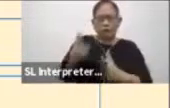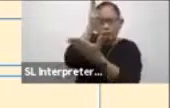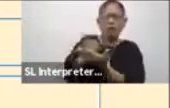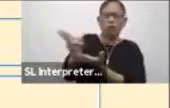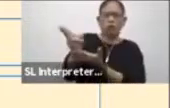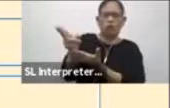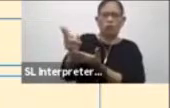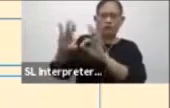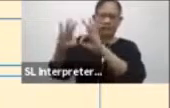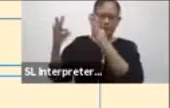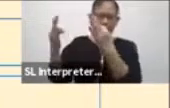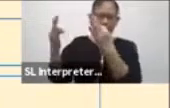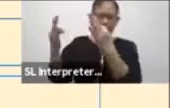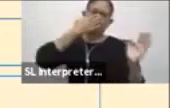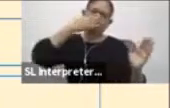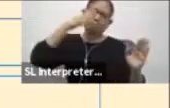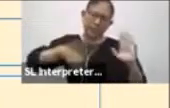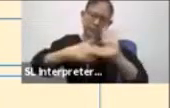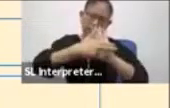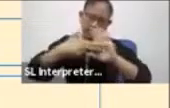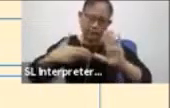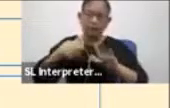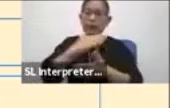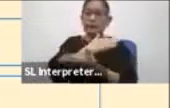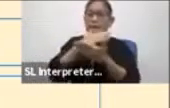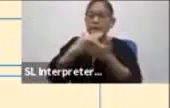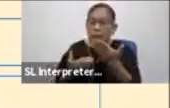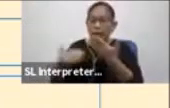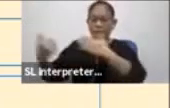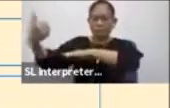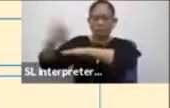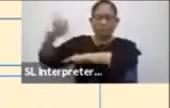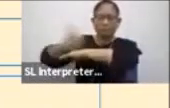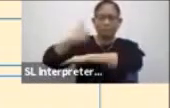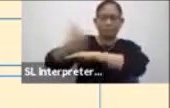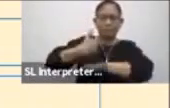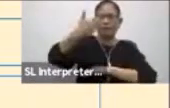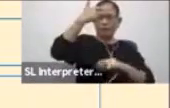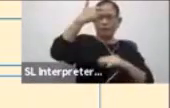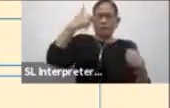also often be blamed for bad behavior.